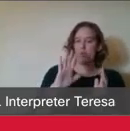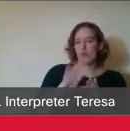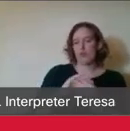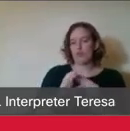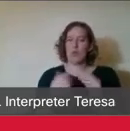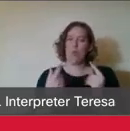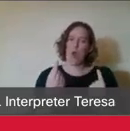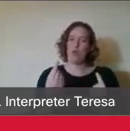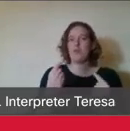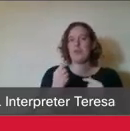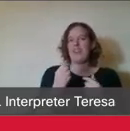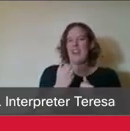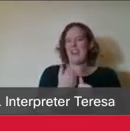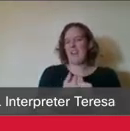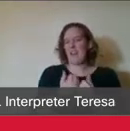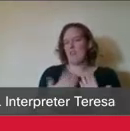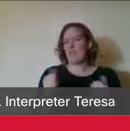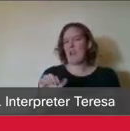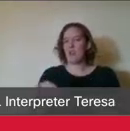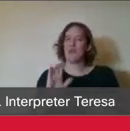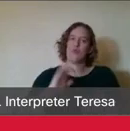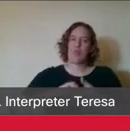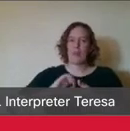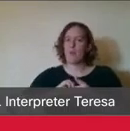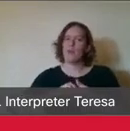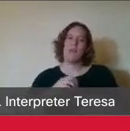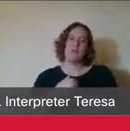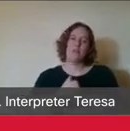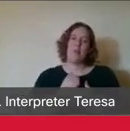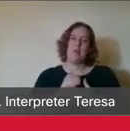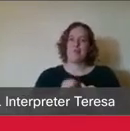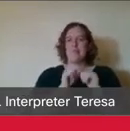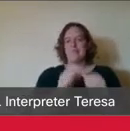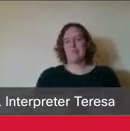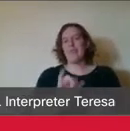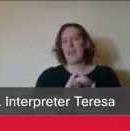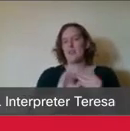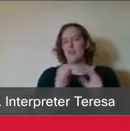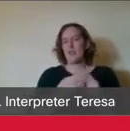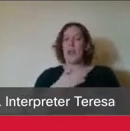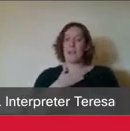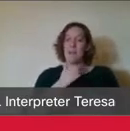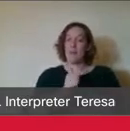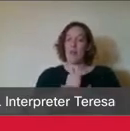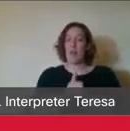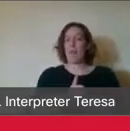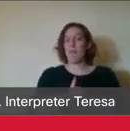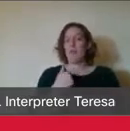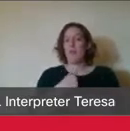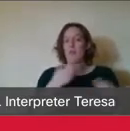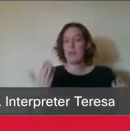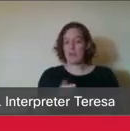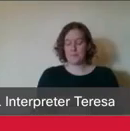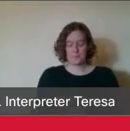to collaborate to make that story ring true, we're more than happy to assist. So we're here if you need us. So